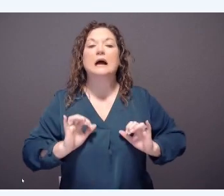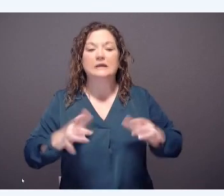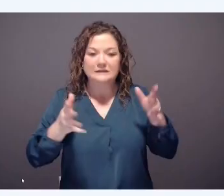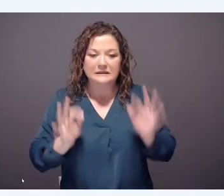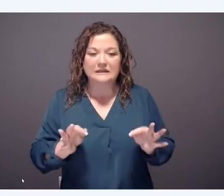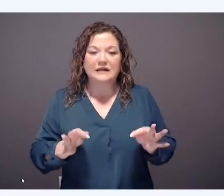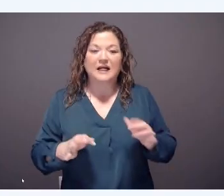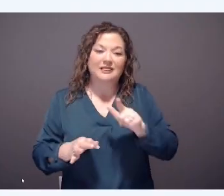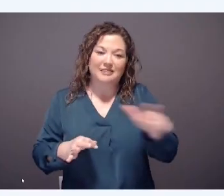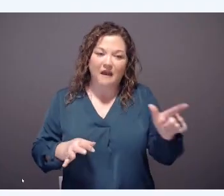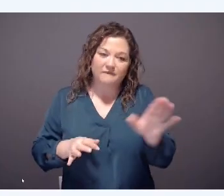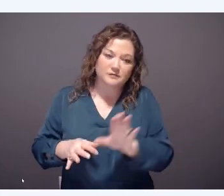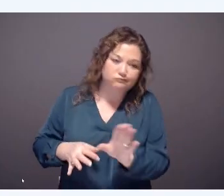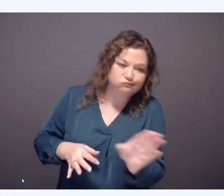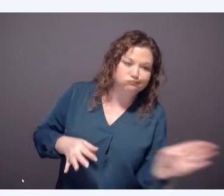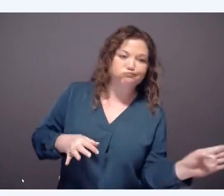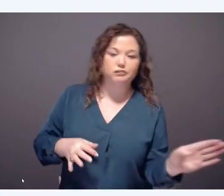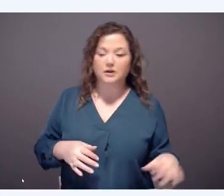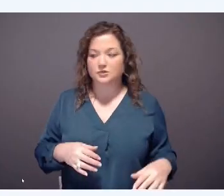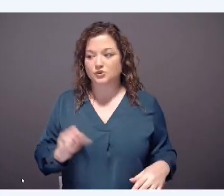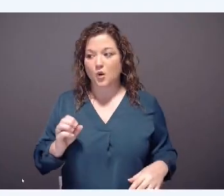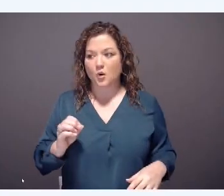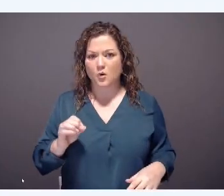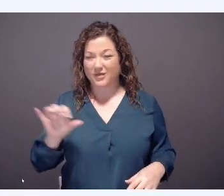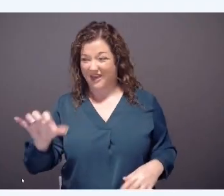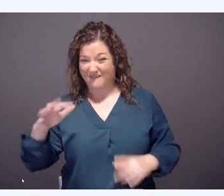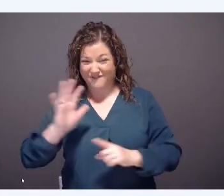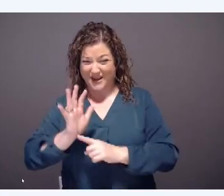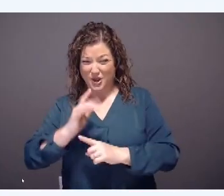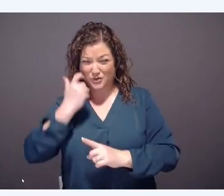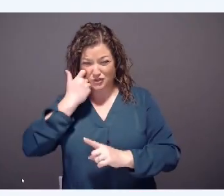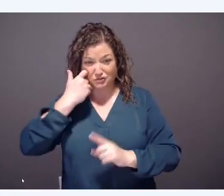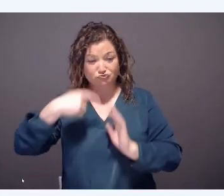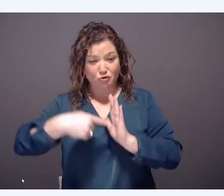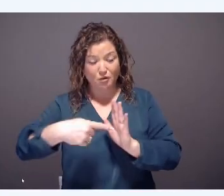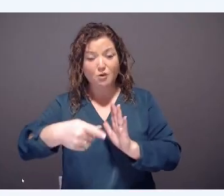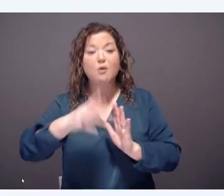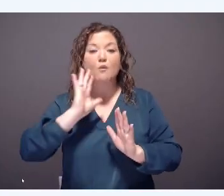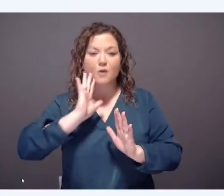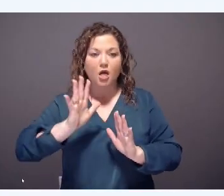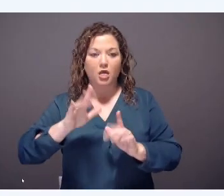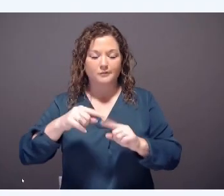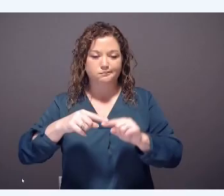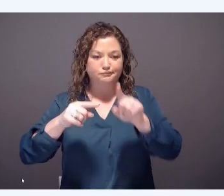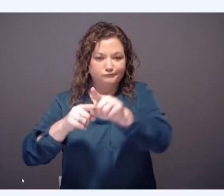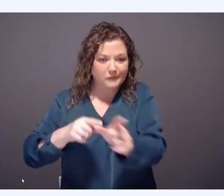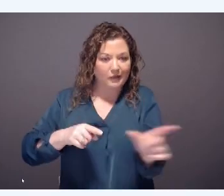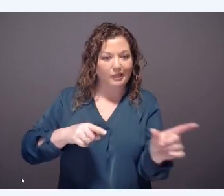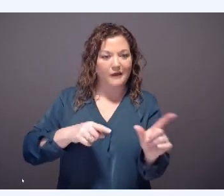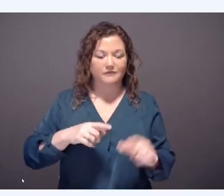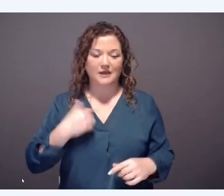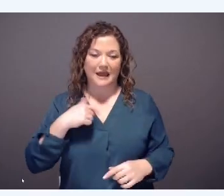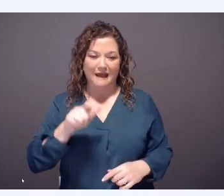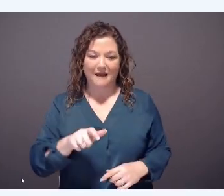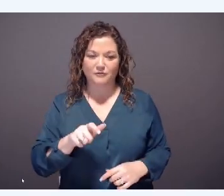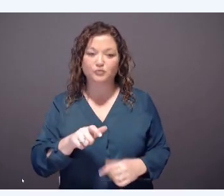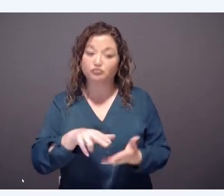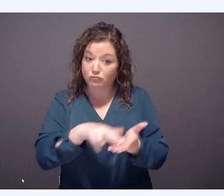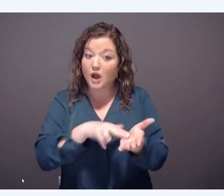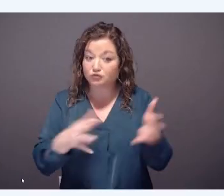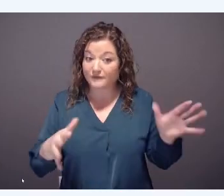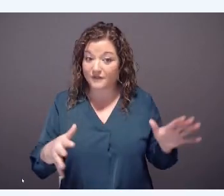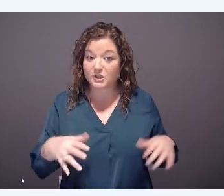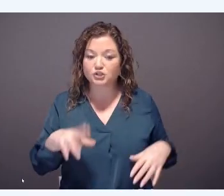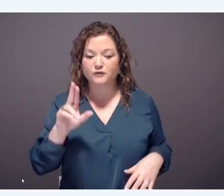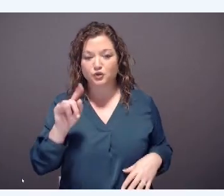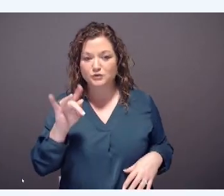opposite way of what this video is going. So that's what this project is. It's under contract with TTG Utilities, and we are